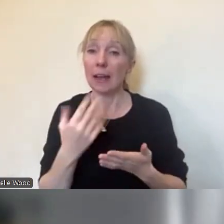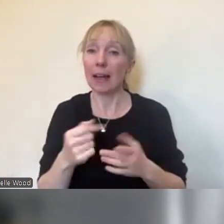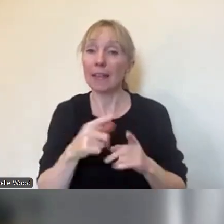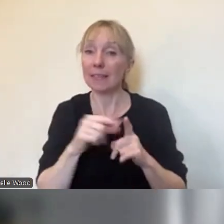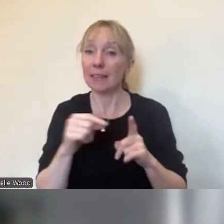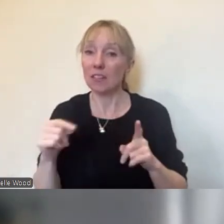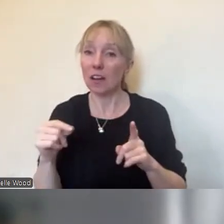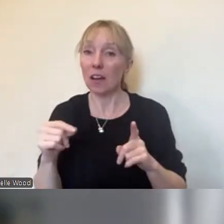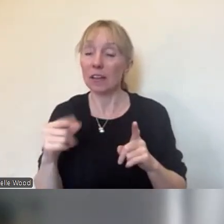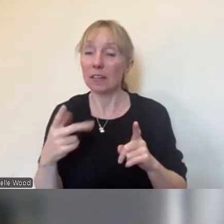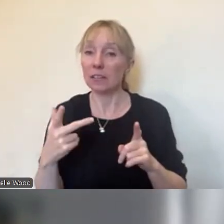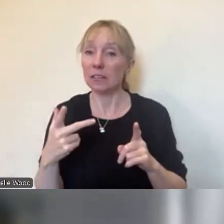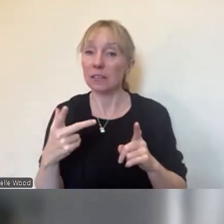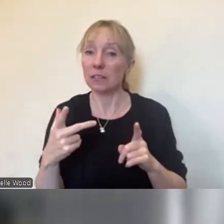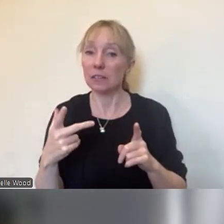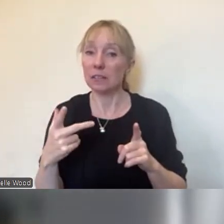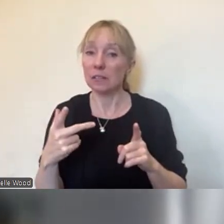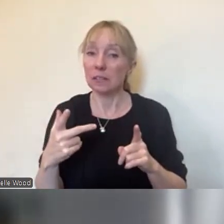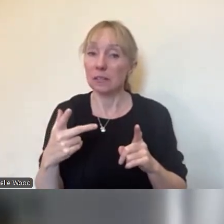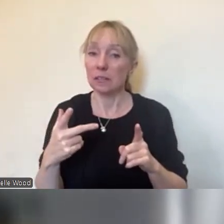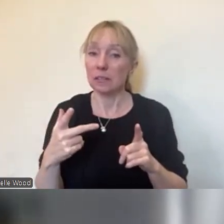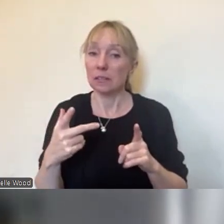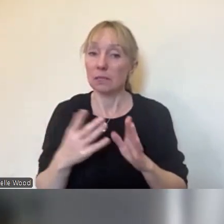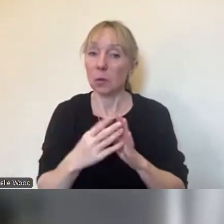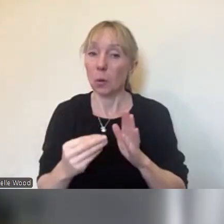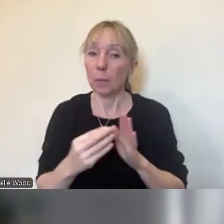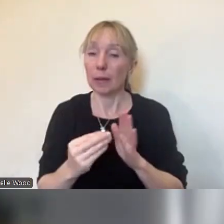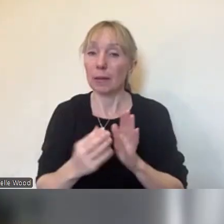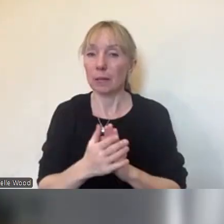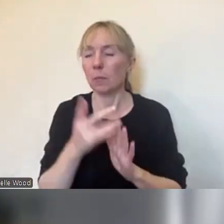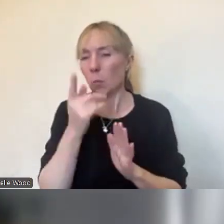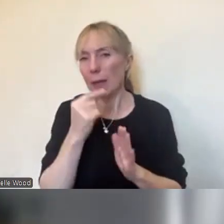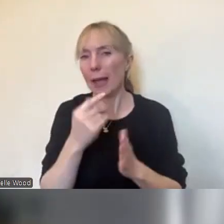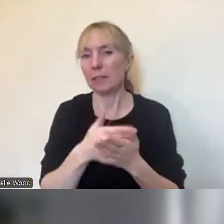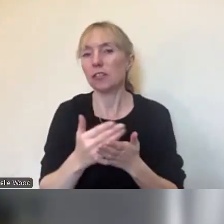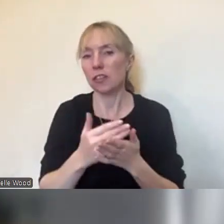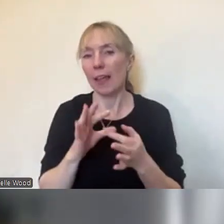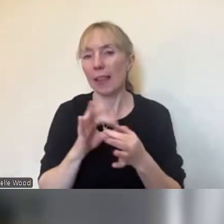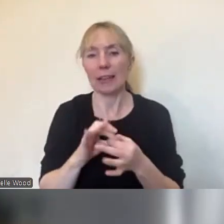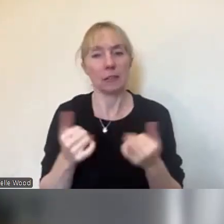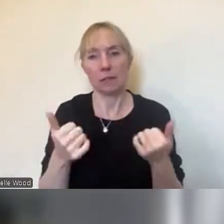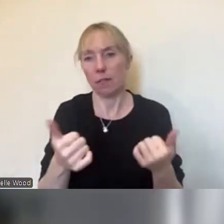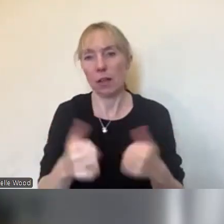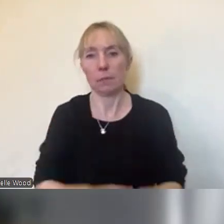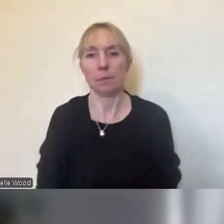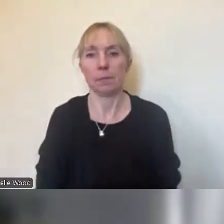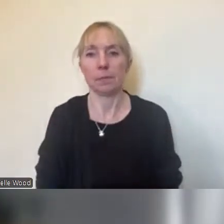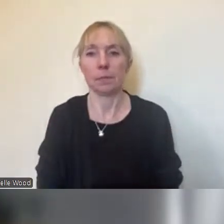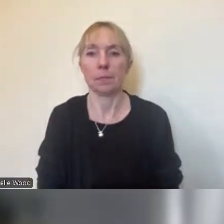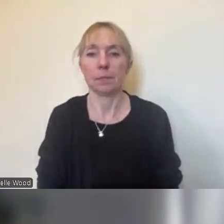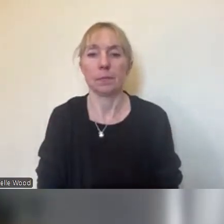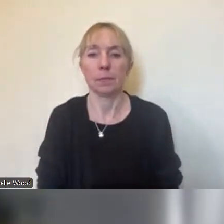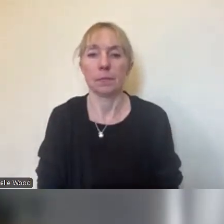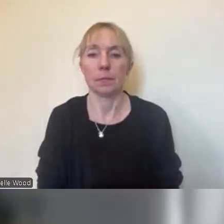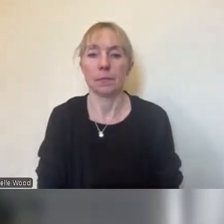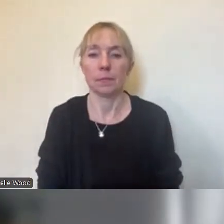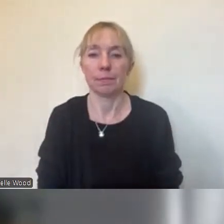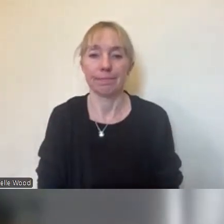digitized copies. So we can share links to those definitely after the talk.